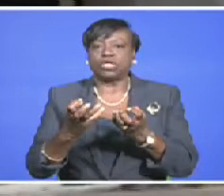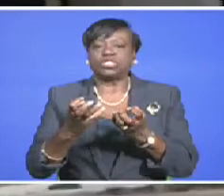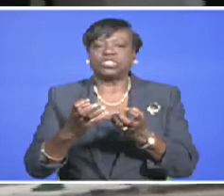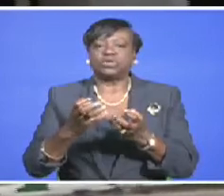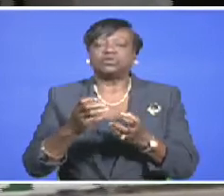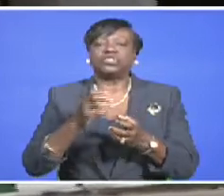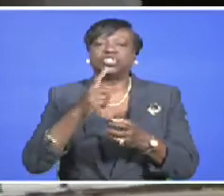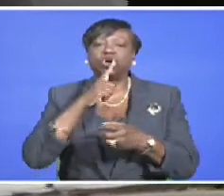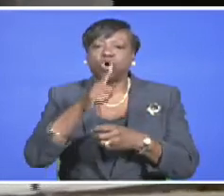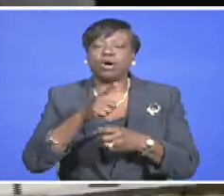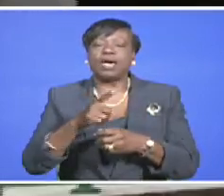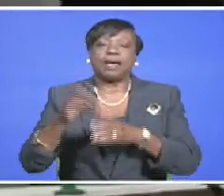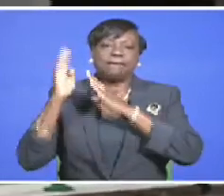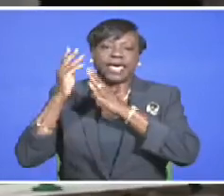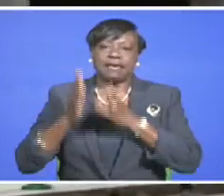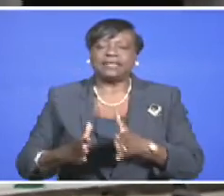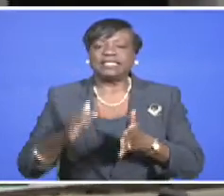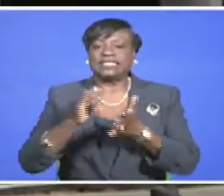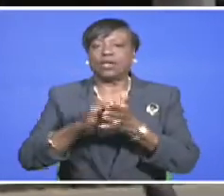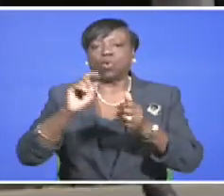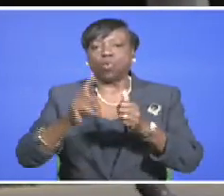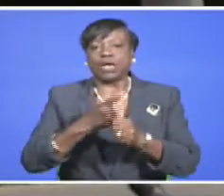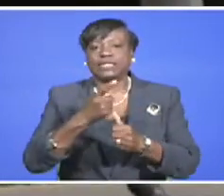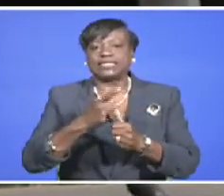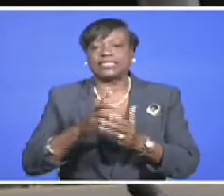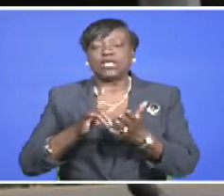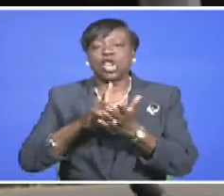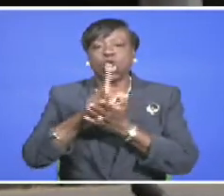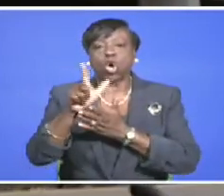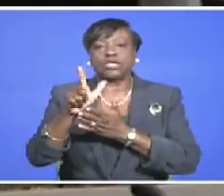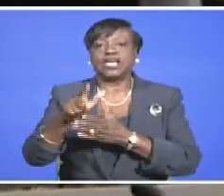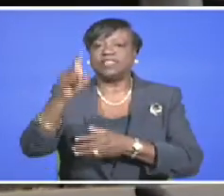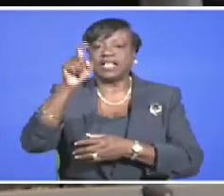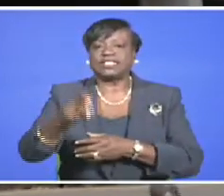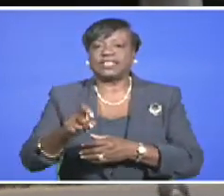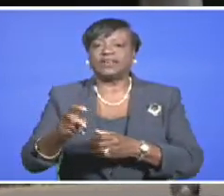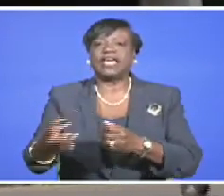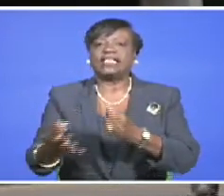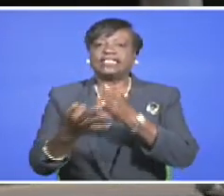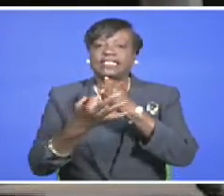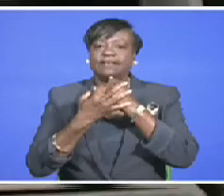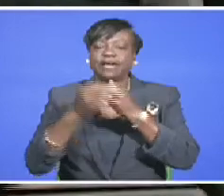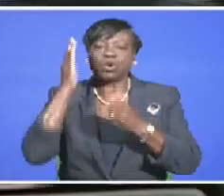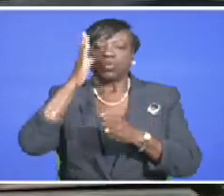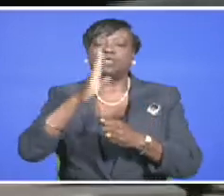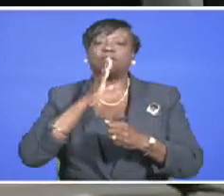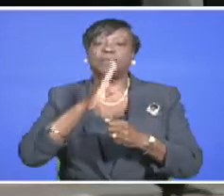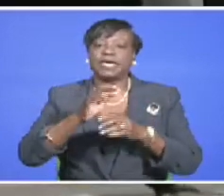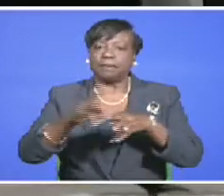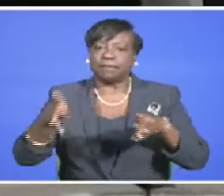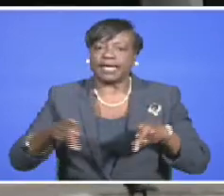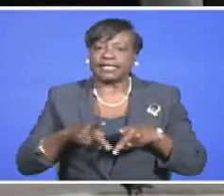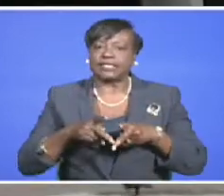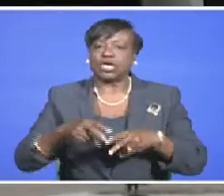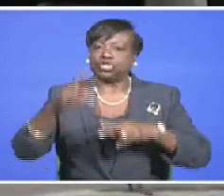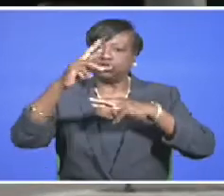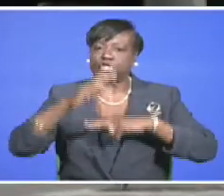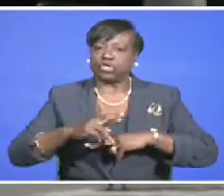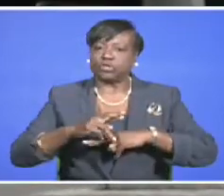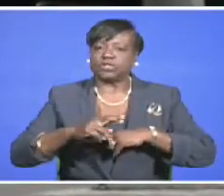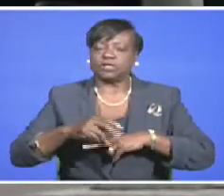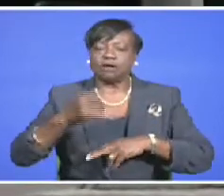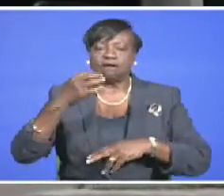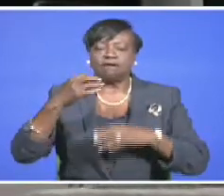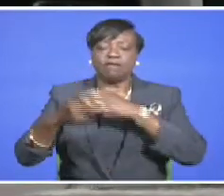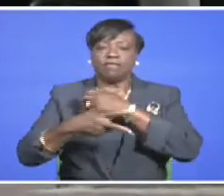when the program is launched, the necessary safeguards will be in place that will reduce fraud and theft. Rowell says the way